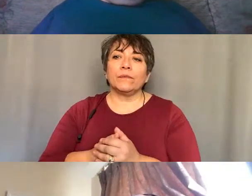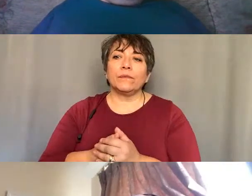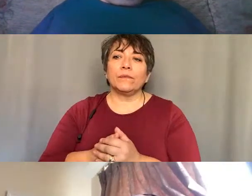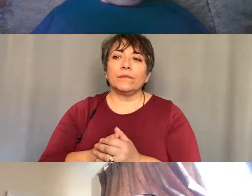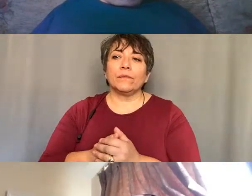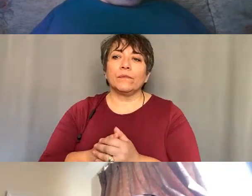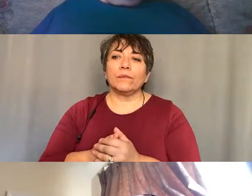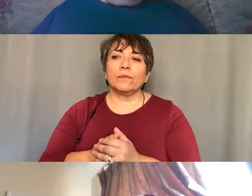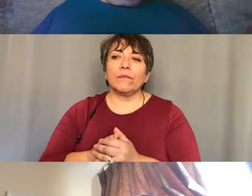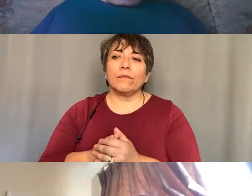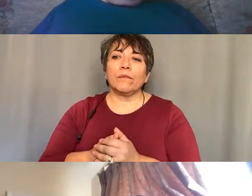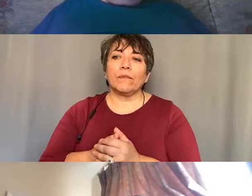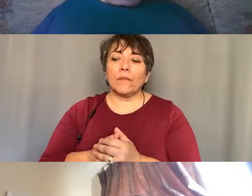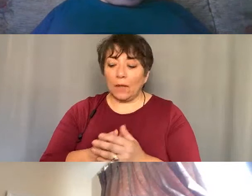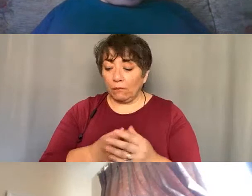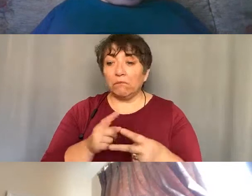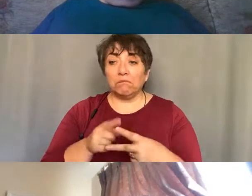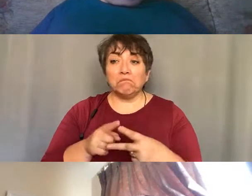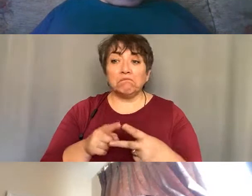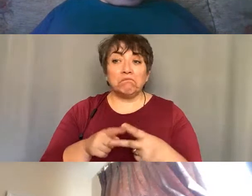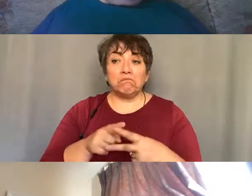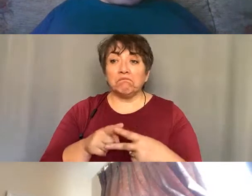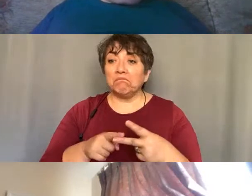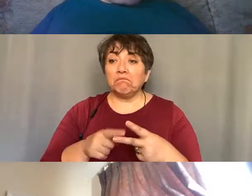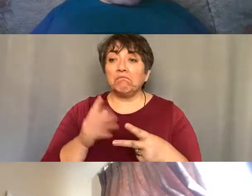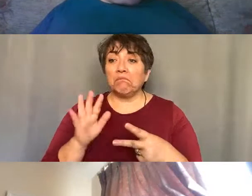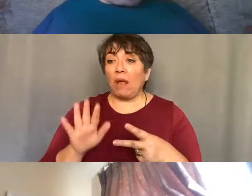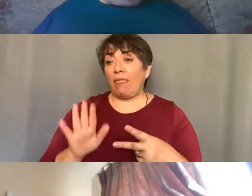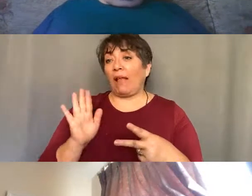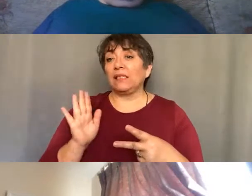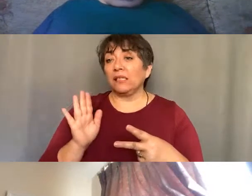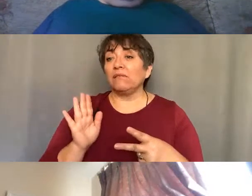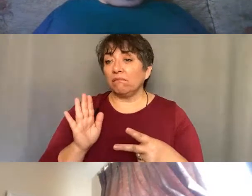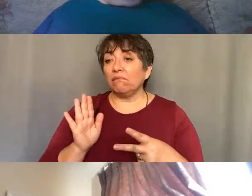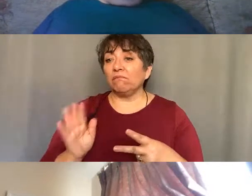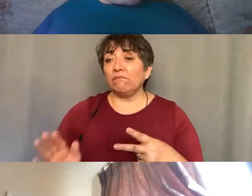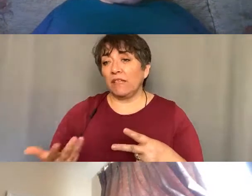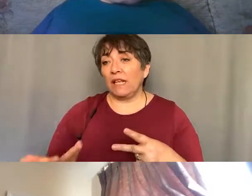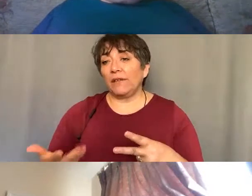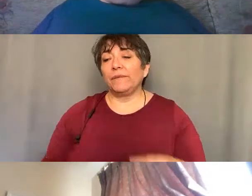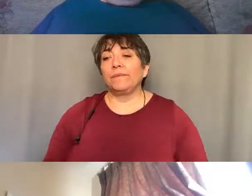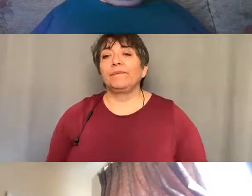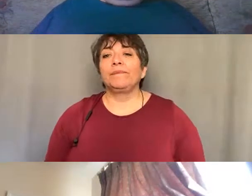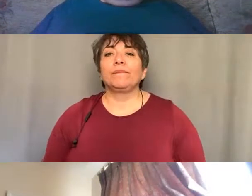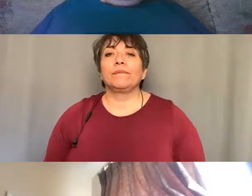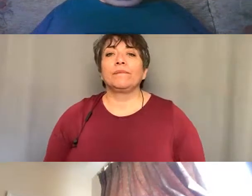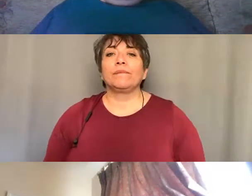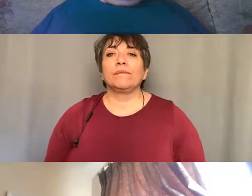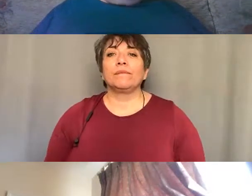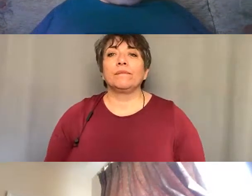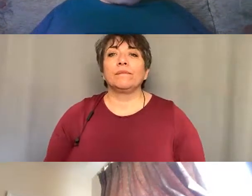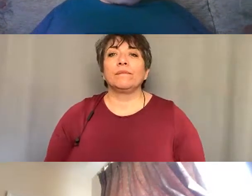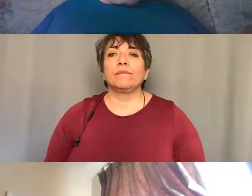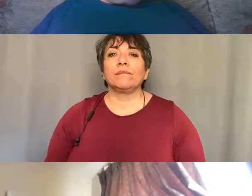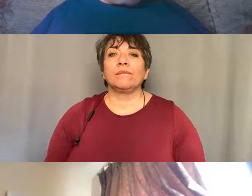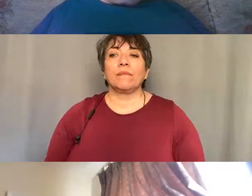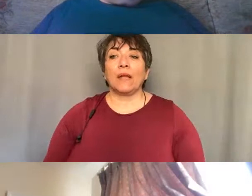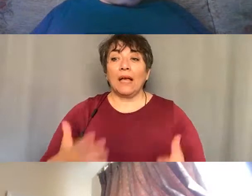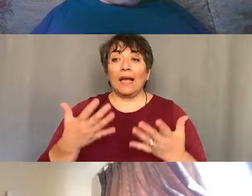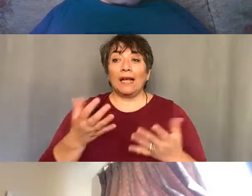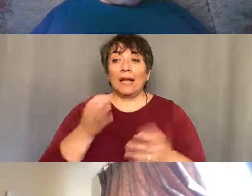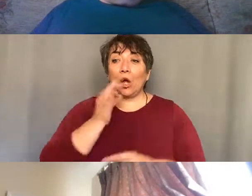Tracy's she's covered that we that's really kind. Thank you. Joe, I hope I'm pronounced